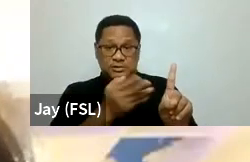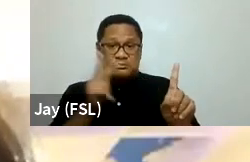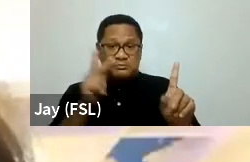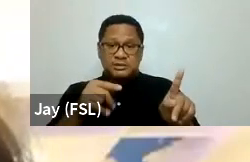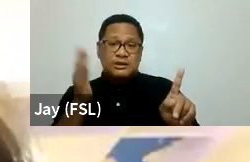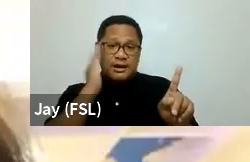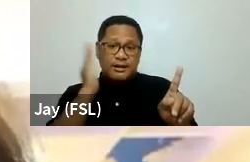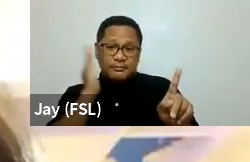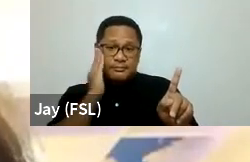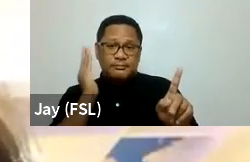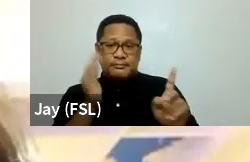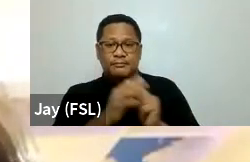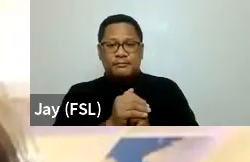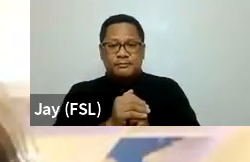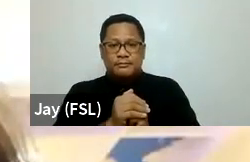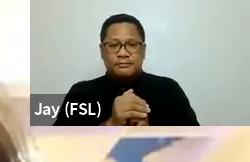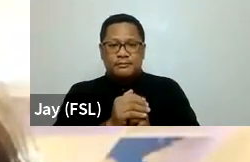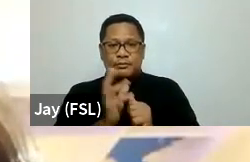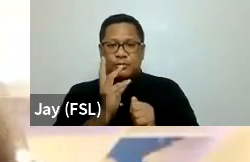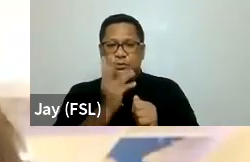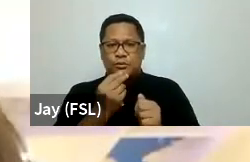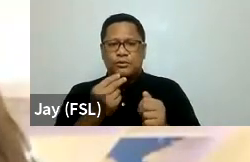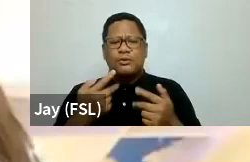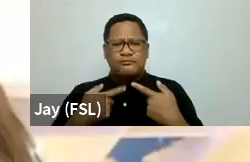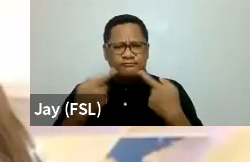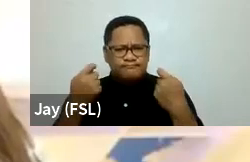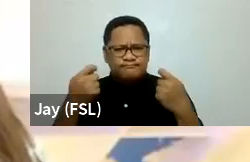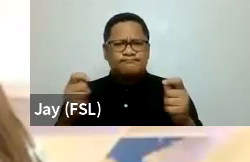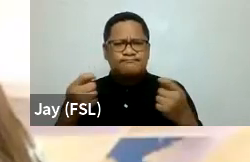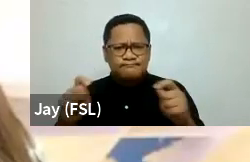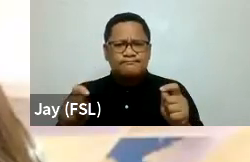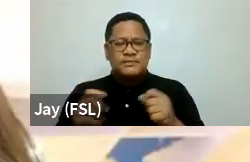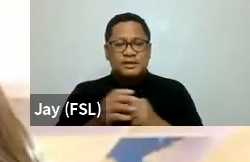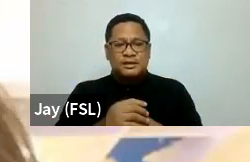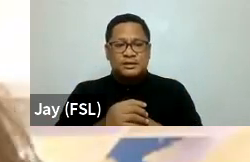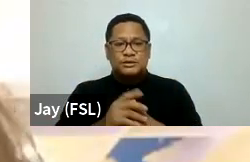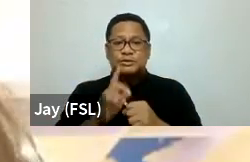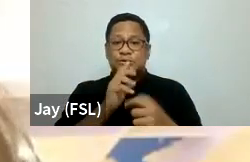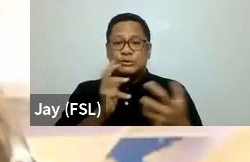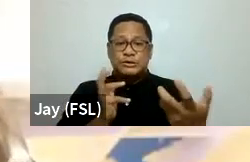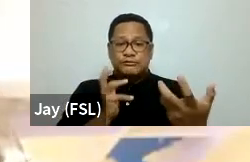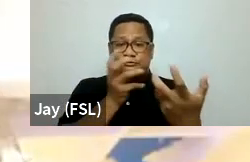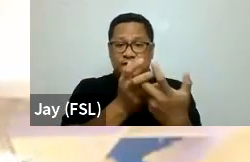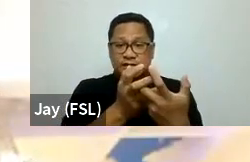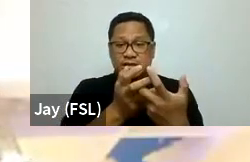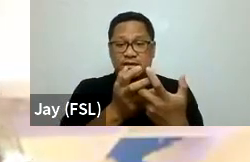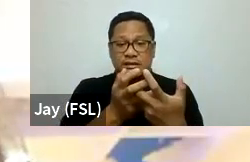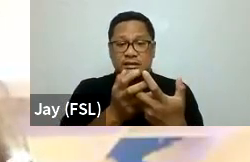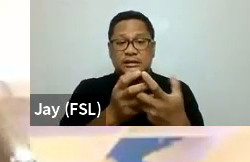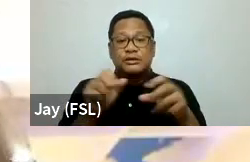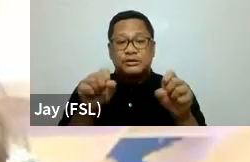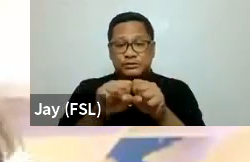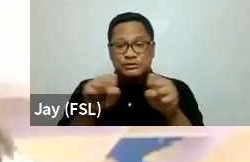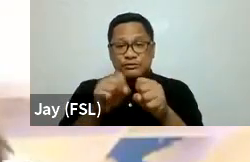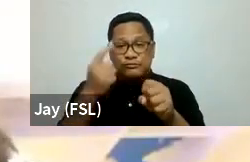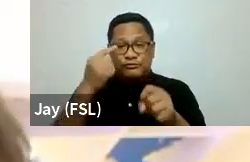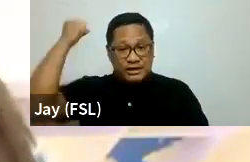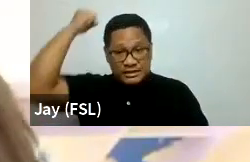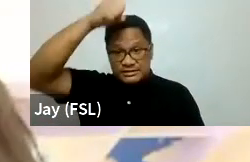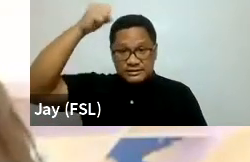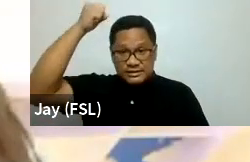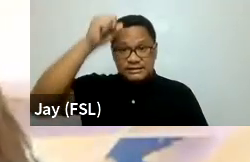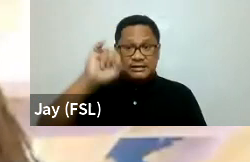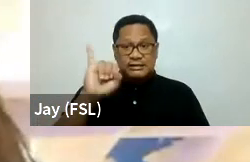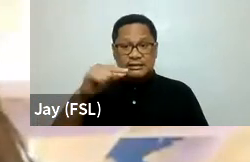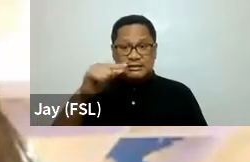know who has tried fitting in the shoe of San Ignacio de Loyola.